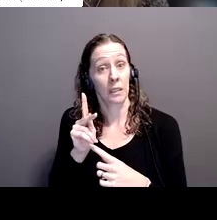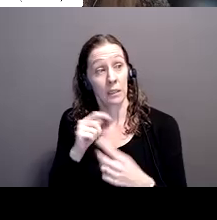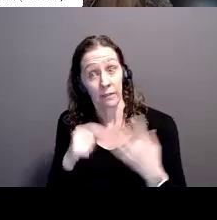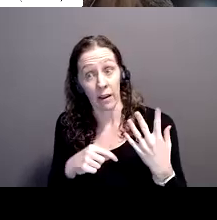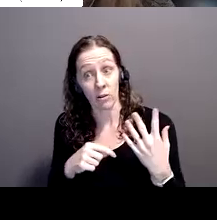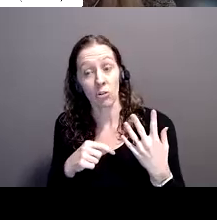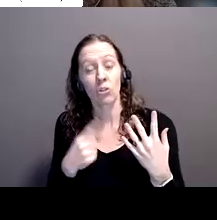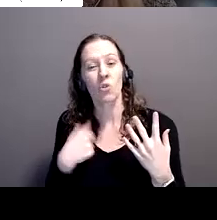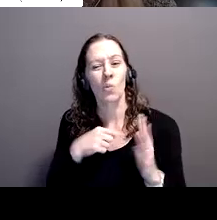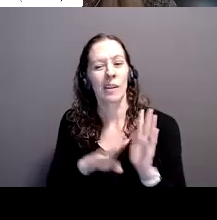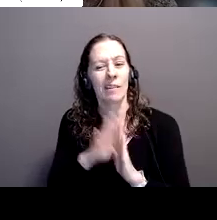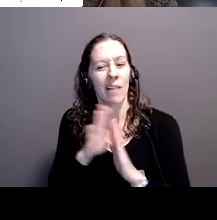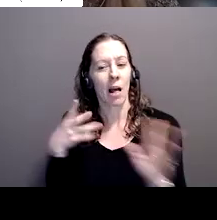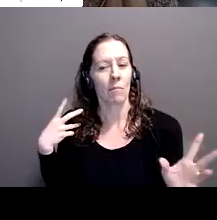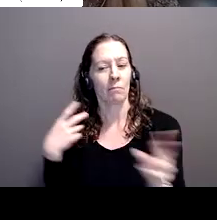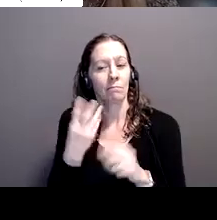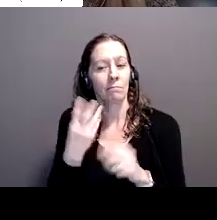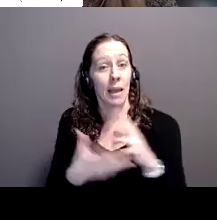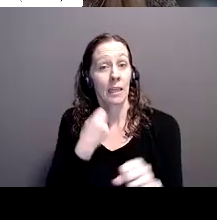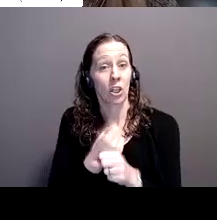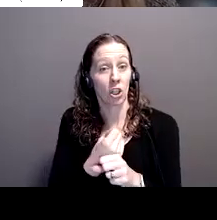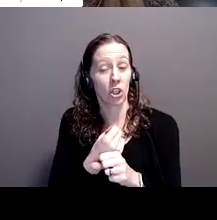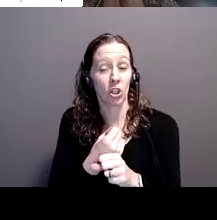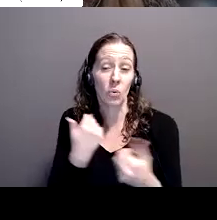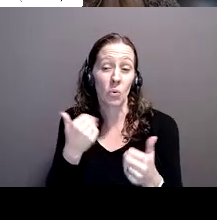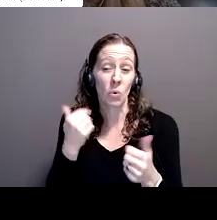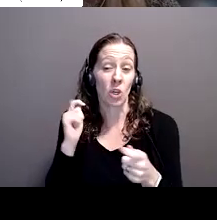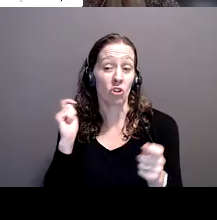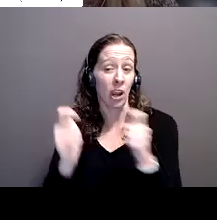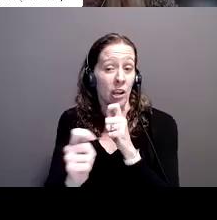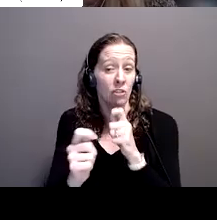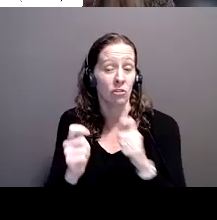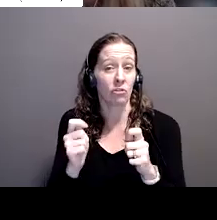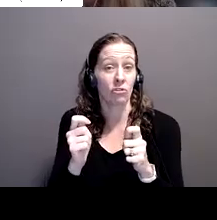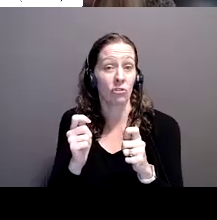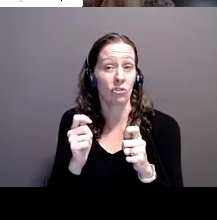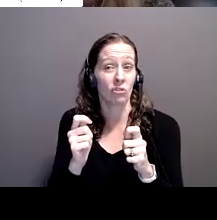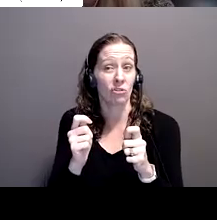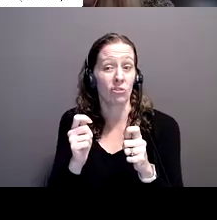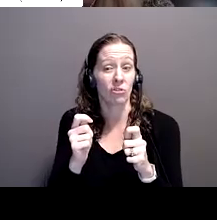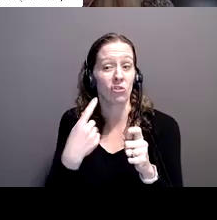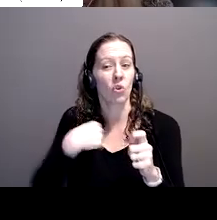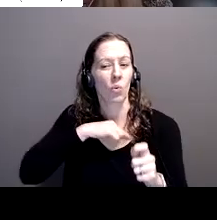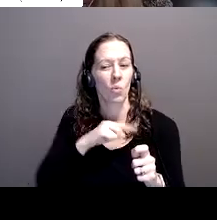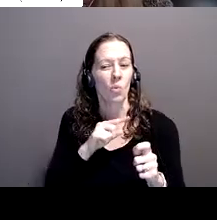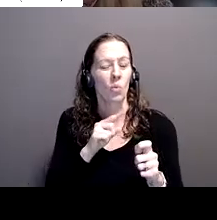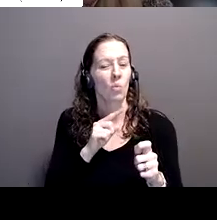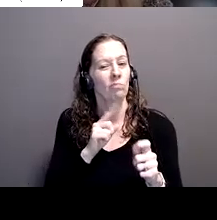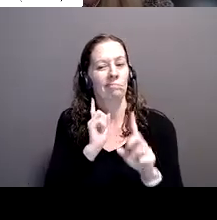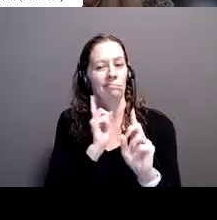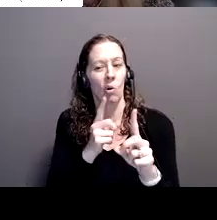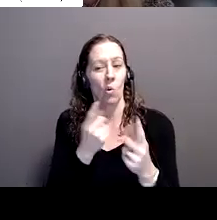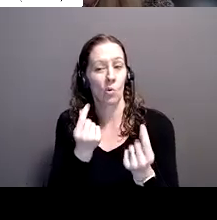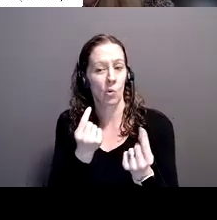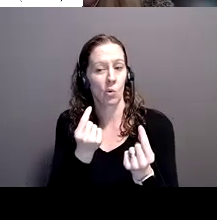developing over many years are constantly evolving, and we're actually currently looking at updating our risk factors and making